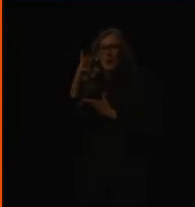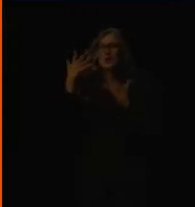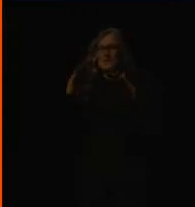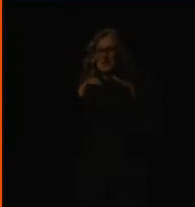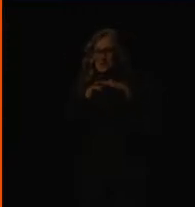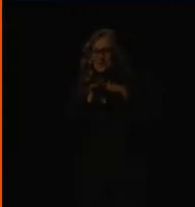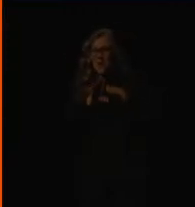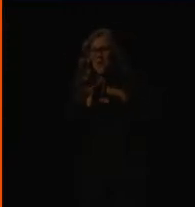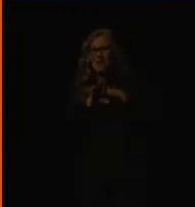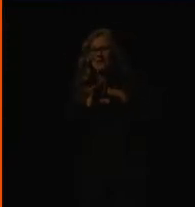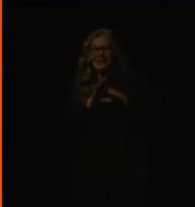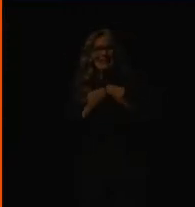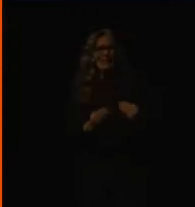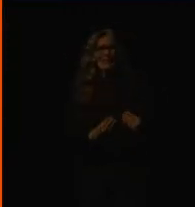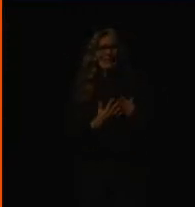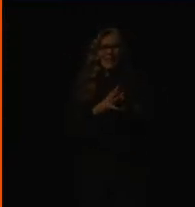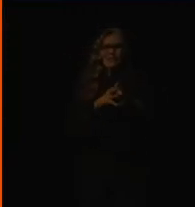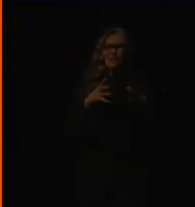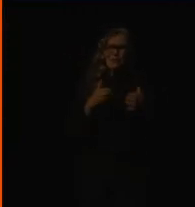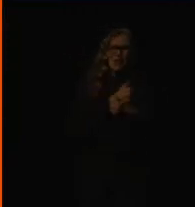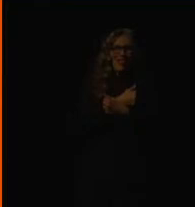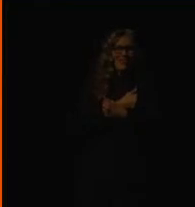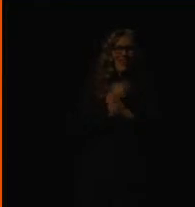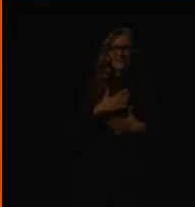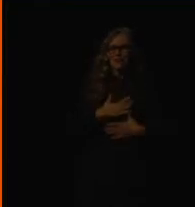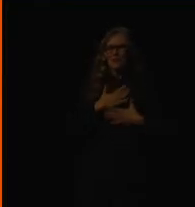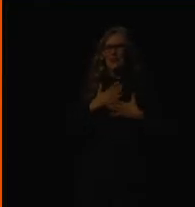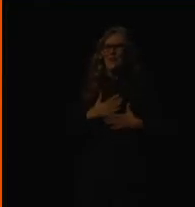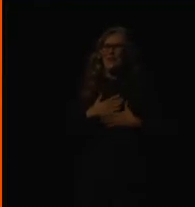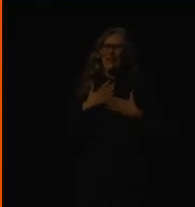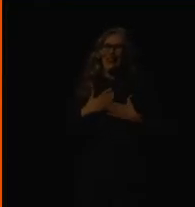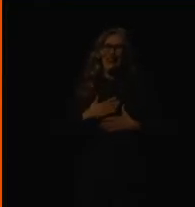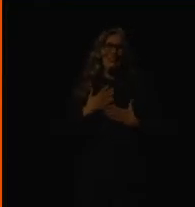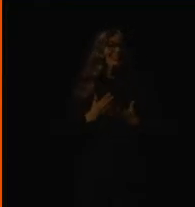bringing tremendous joy and love into our lives.